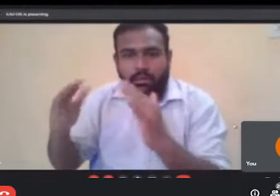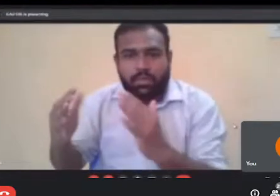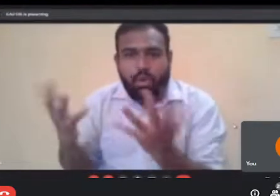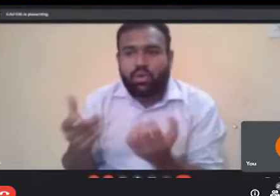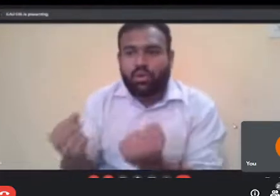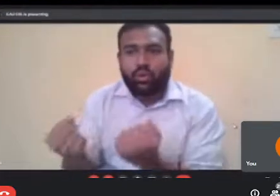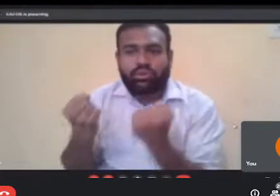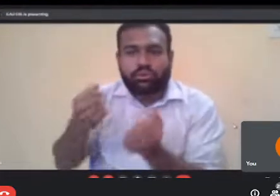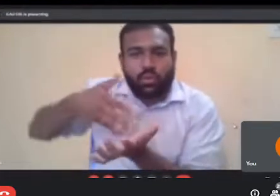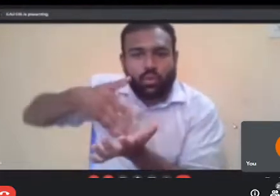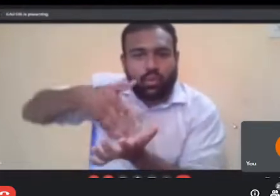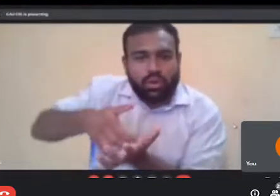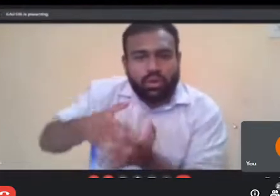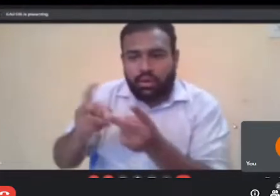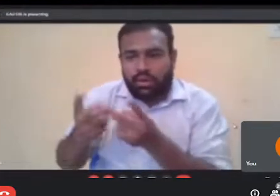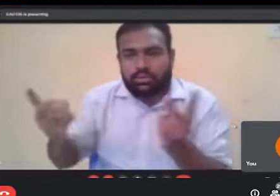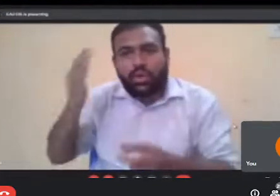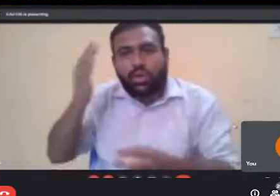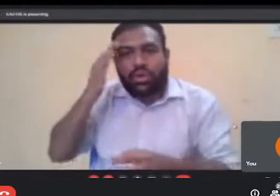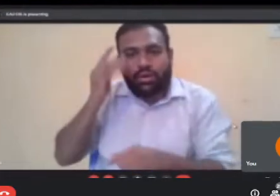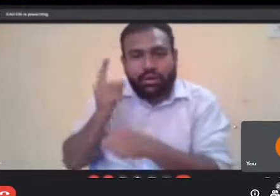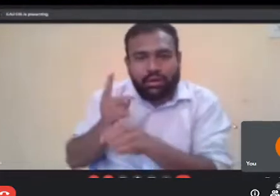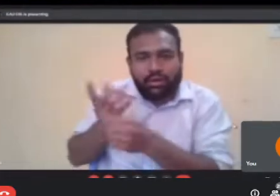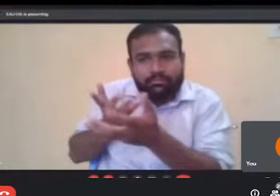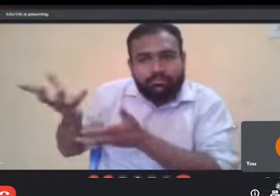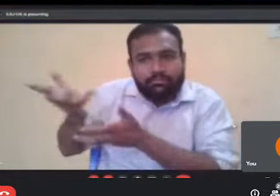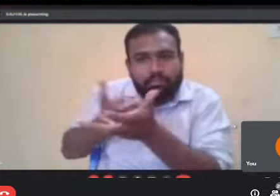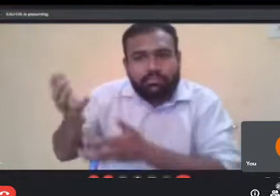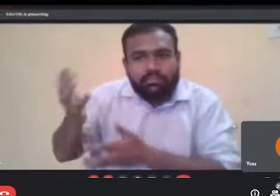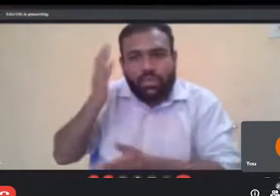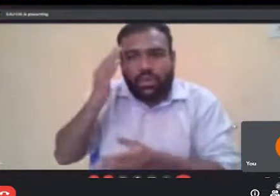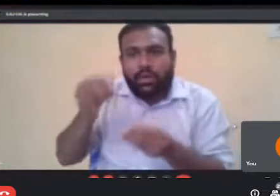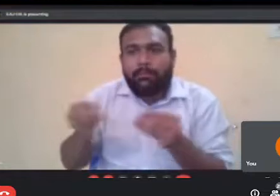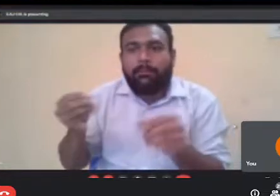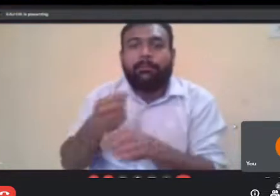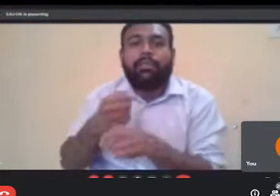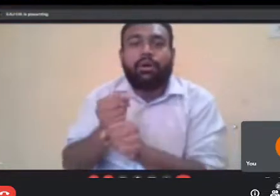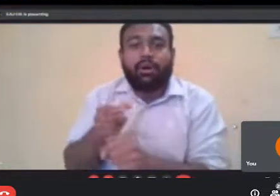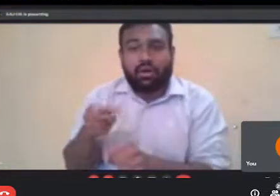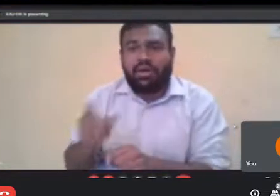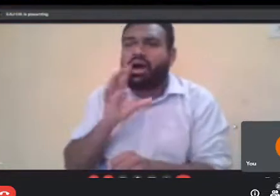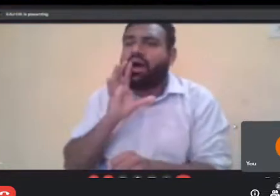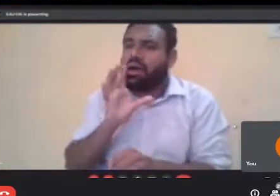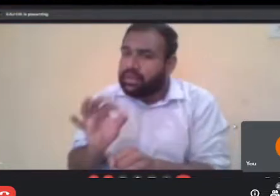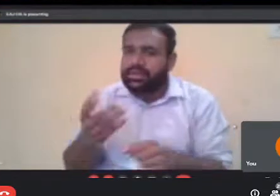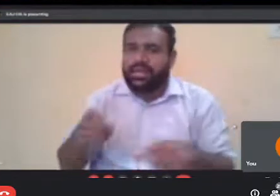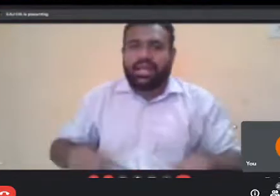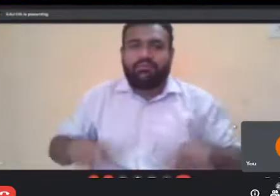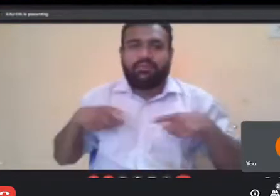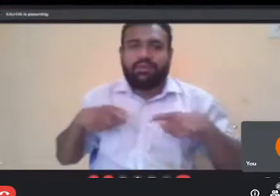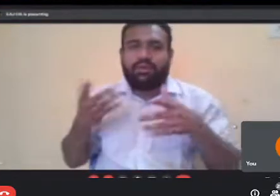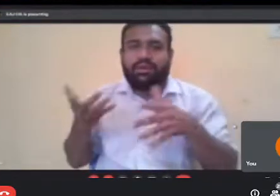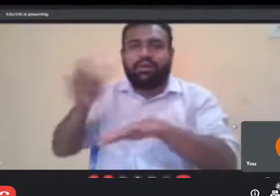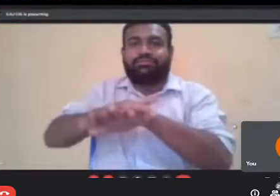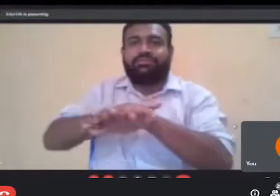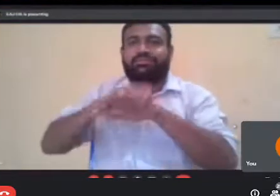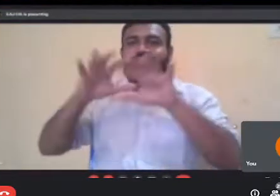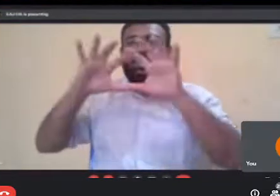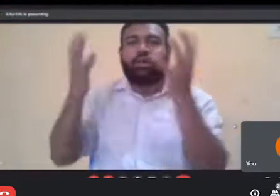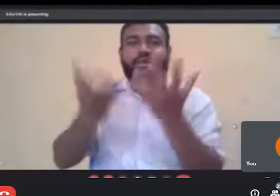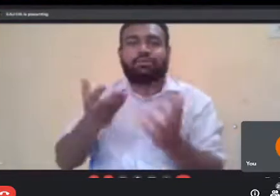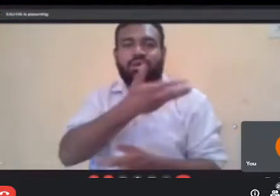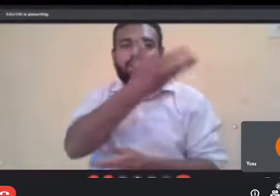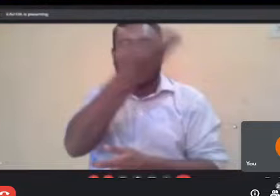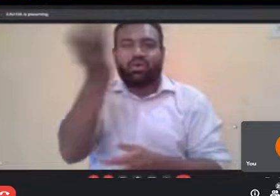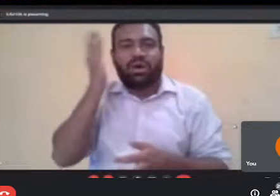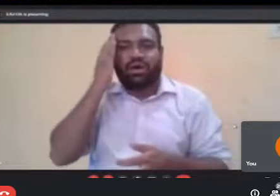a small size, but a real kind of a model, which is a very interactive process where they're really discussing a lot. And this is